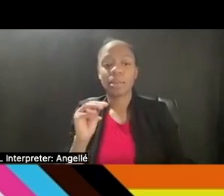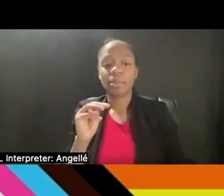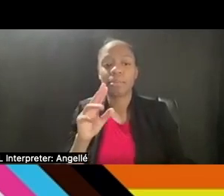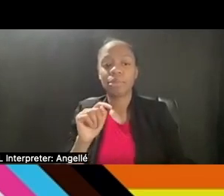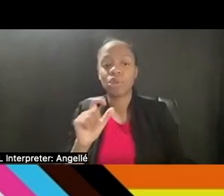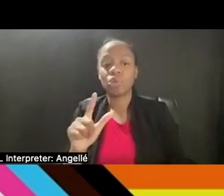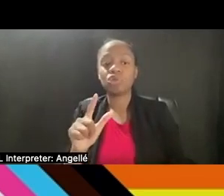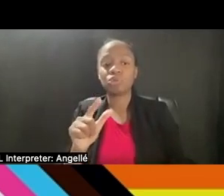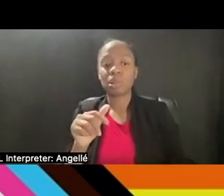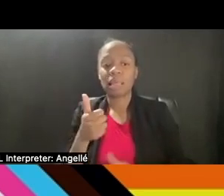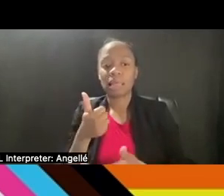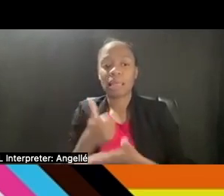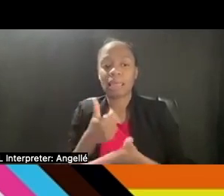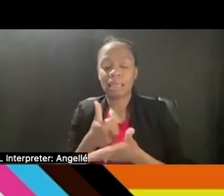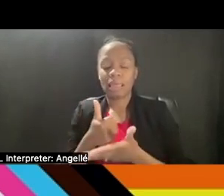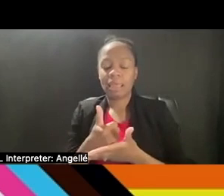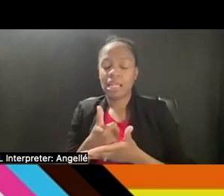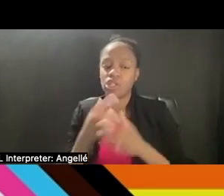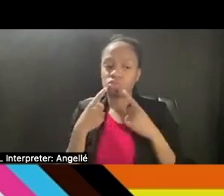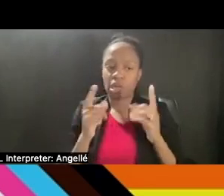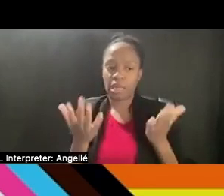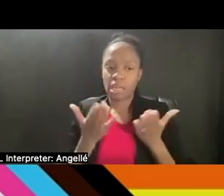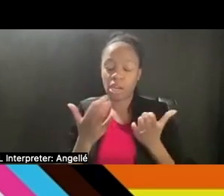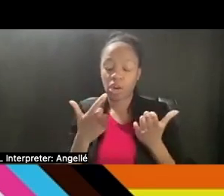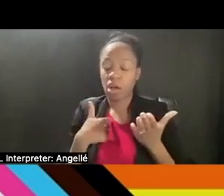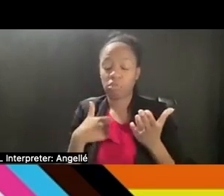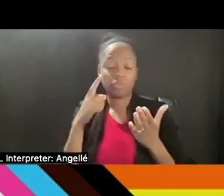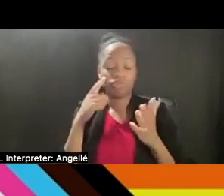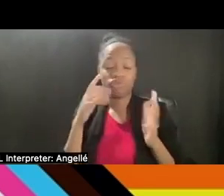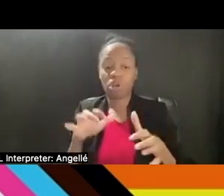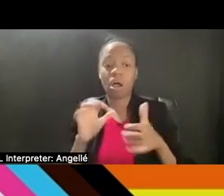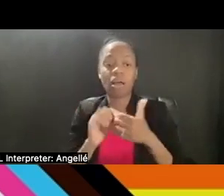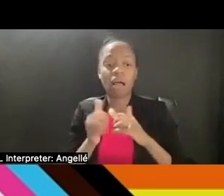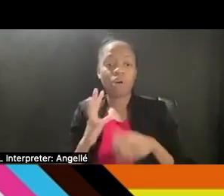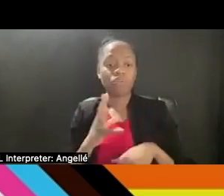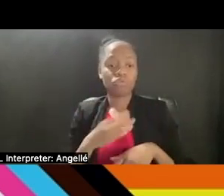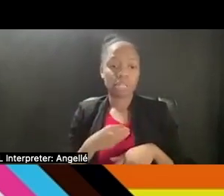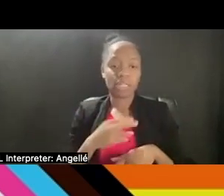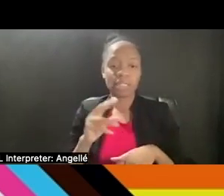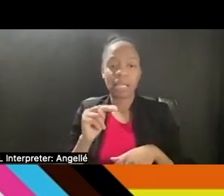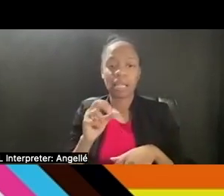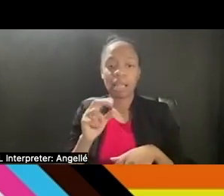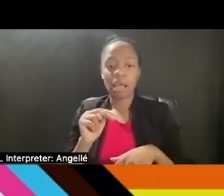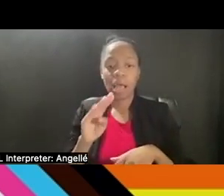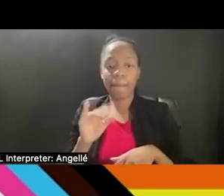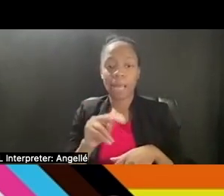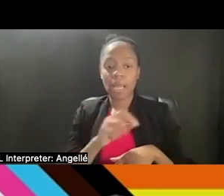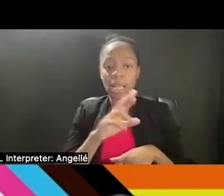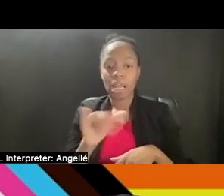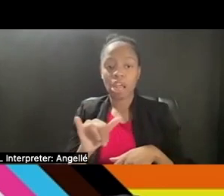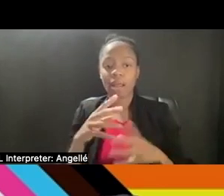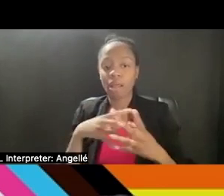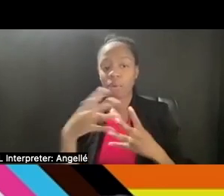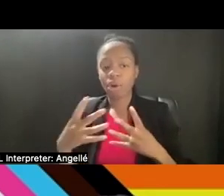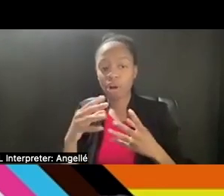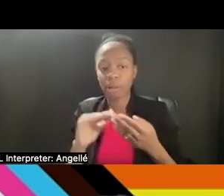I was so taken back by how the trans and non-binary community, queer community, like really